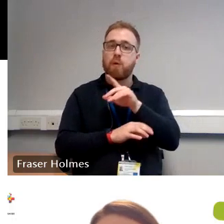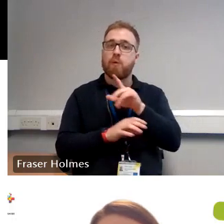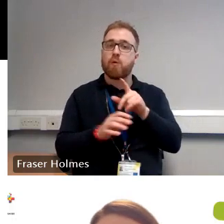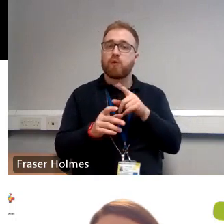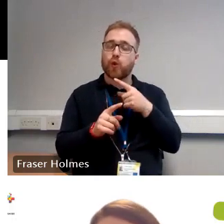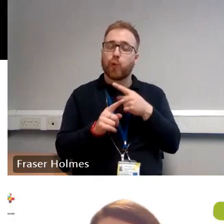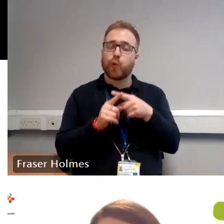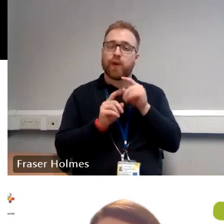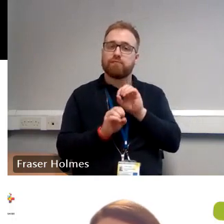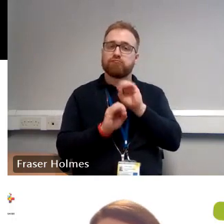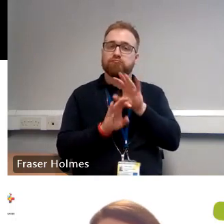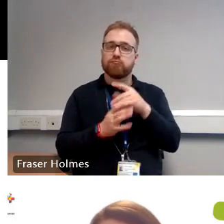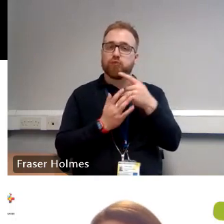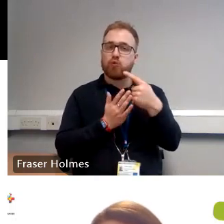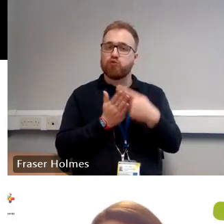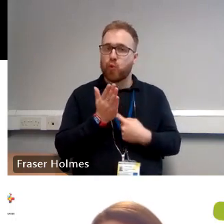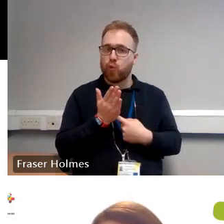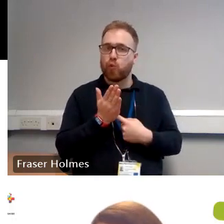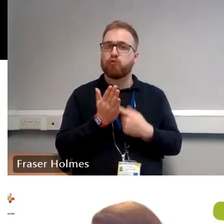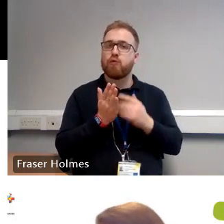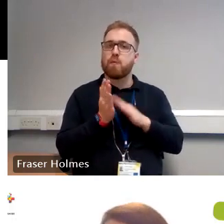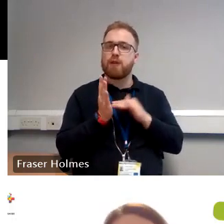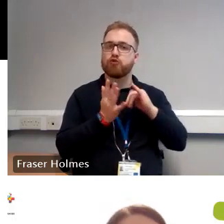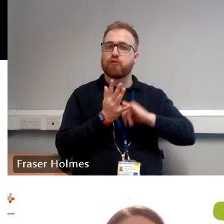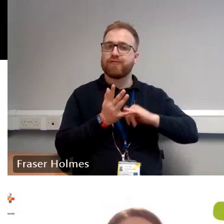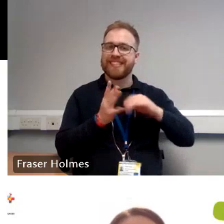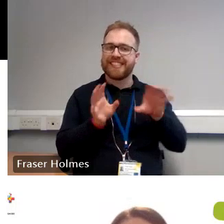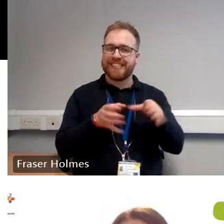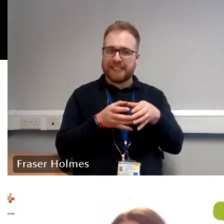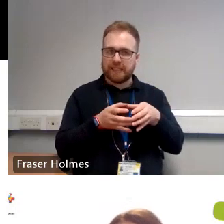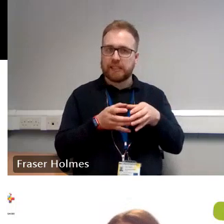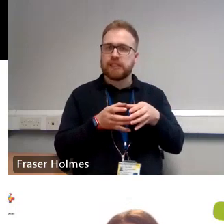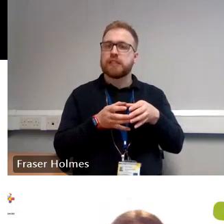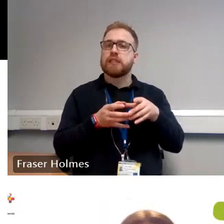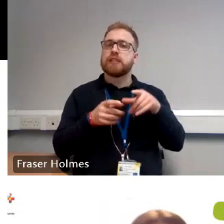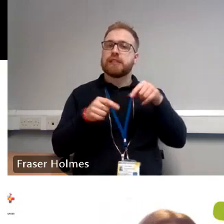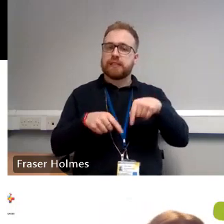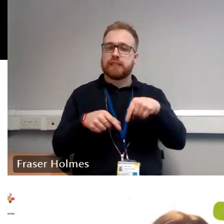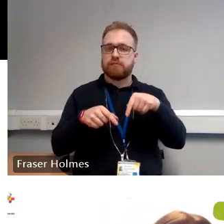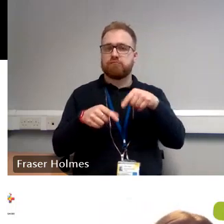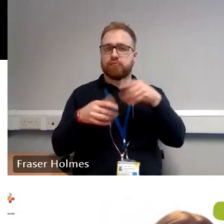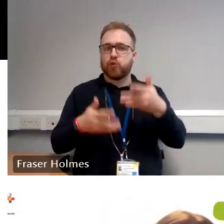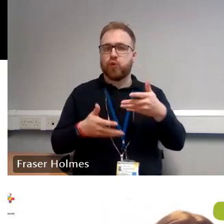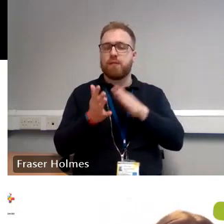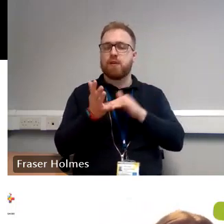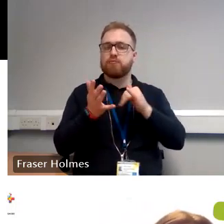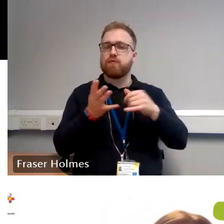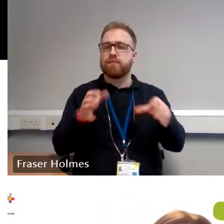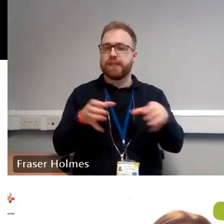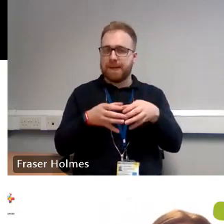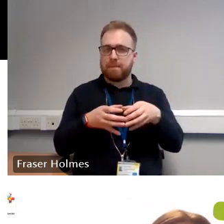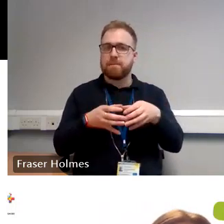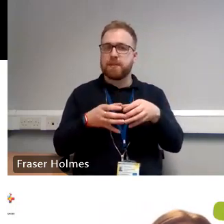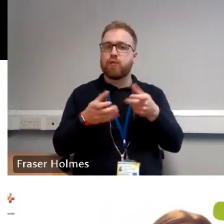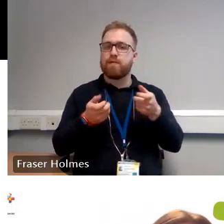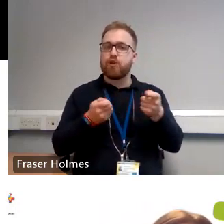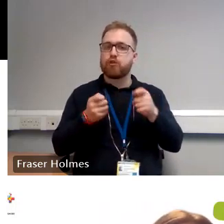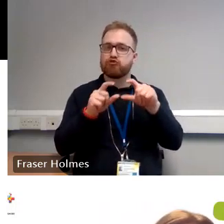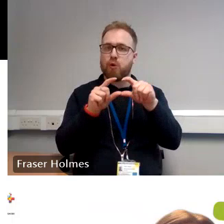quick run through of some of the Microsoft Teams functions. We're running this off Microsoft Teams today. We've got the control